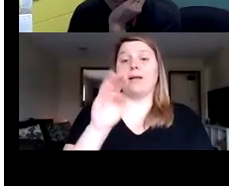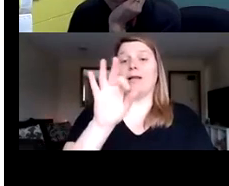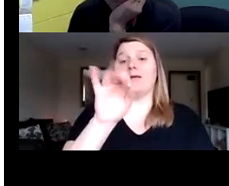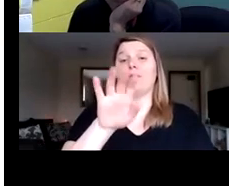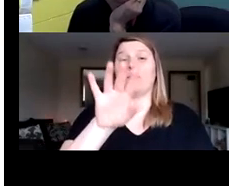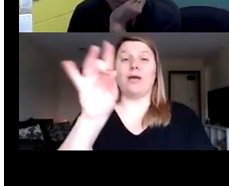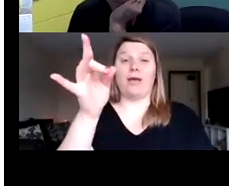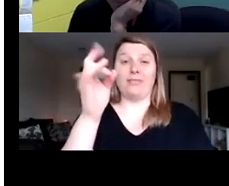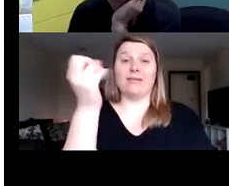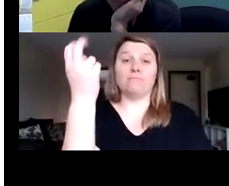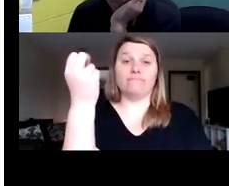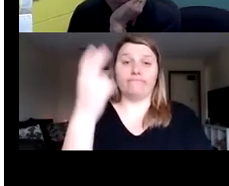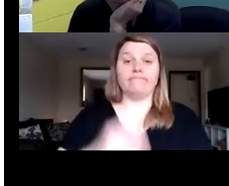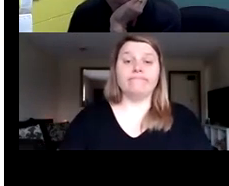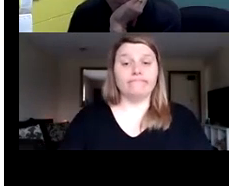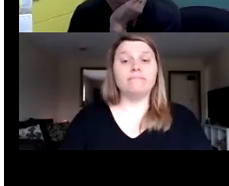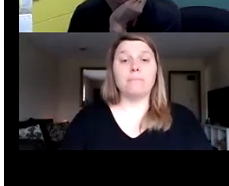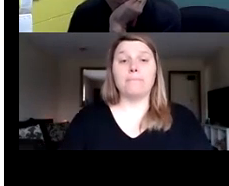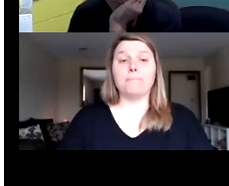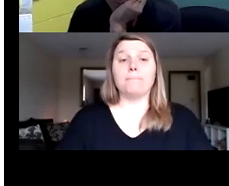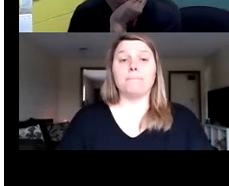8th at 12 p.m.